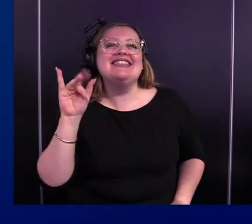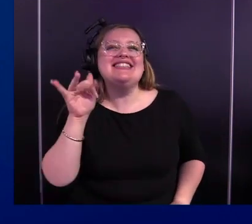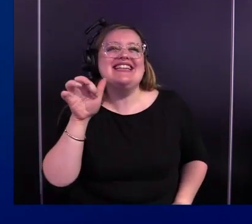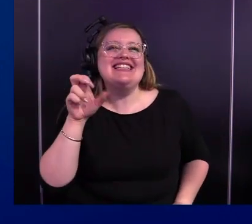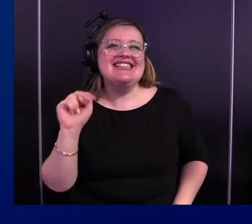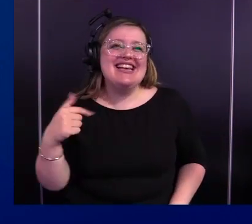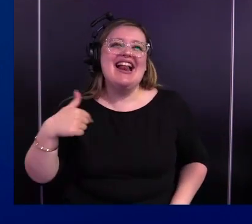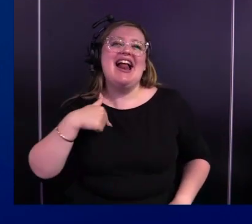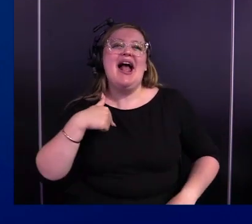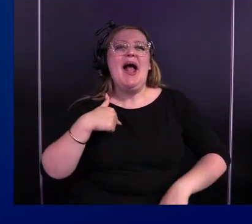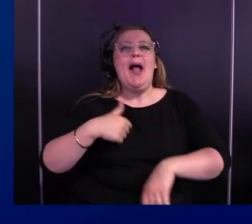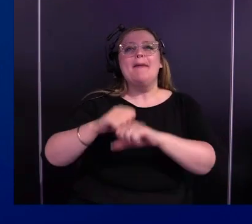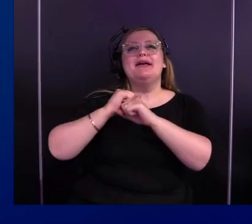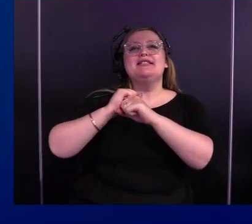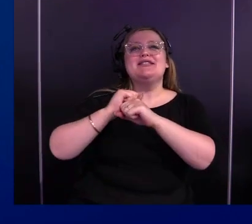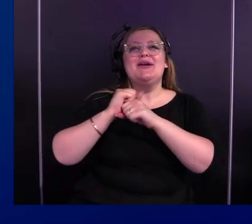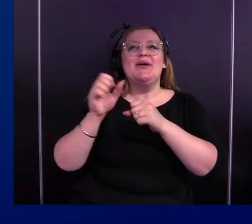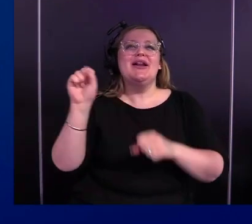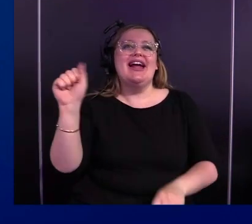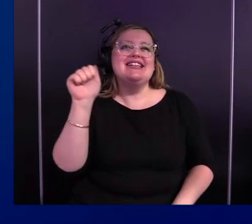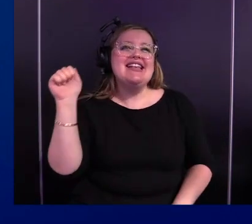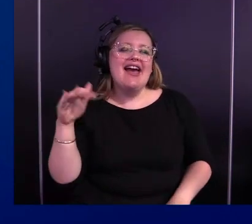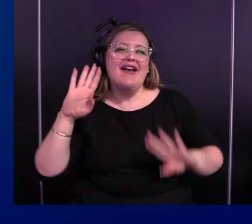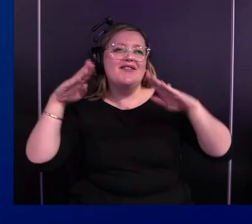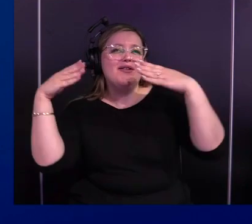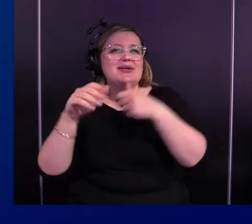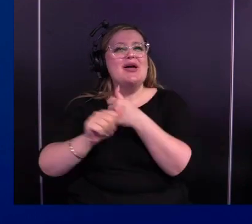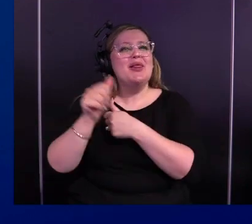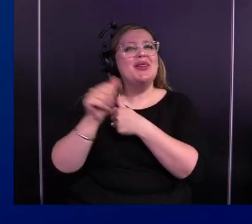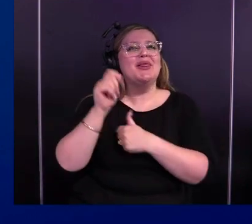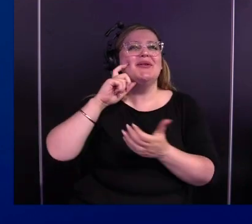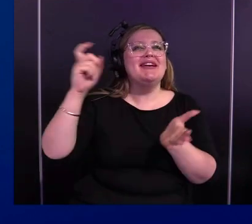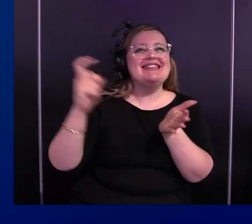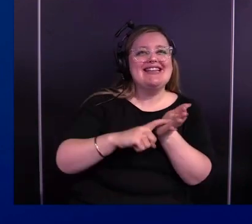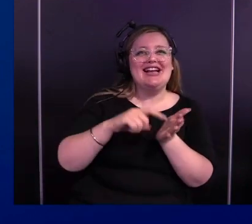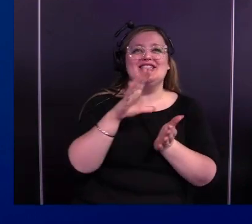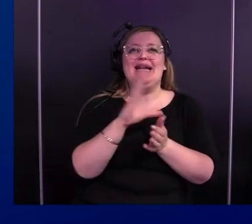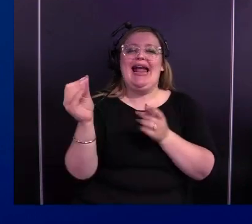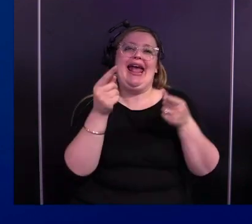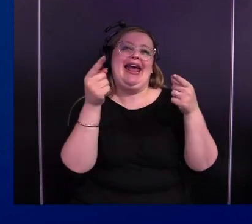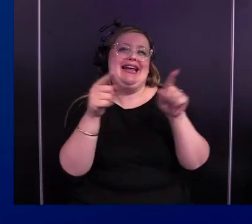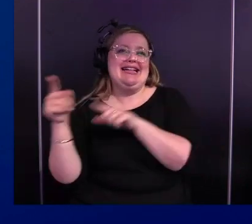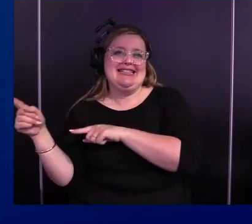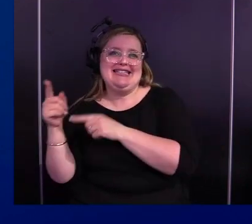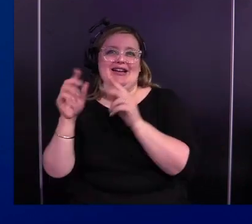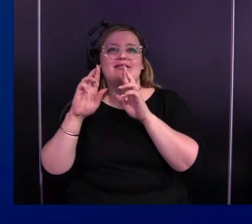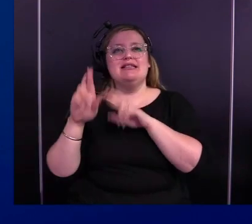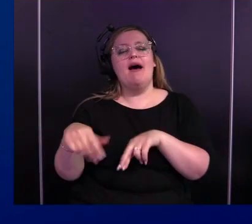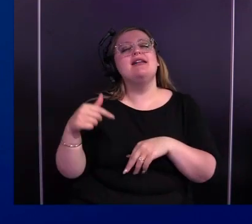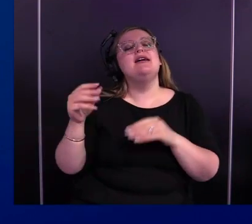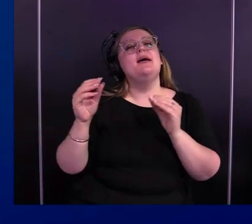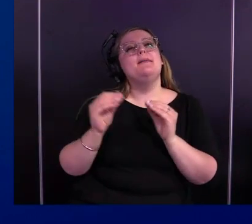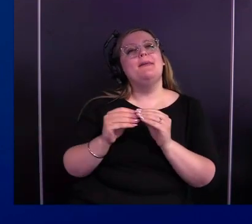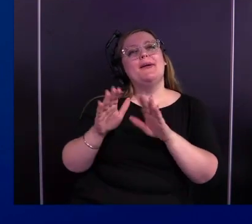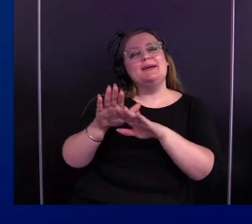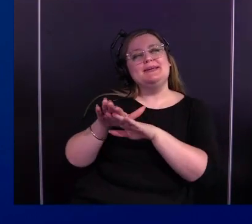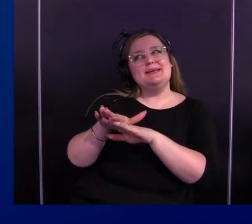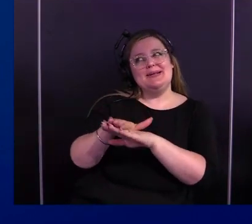senior security solution architect that focuses on threat detection and incident response. I did that slower that time. It was a little bit slower,